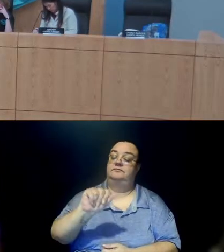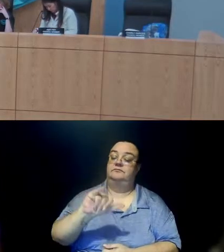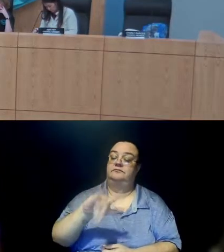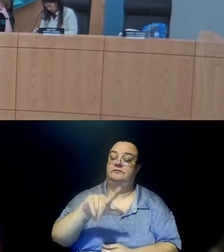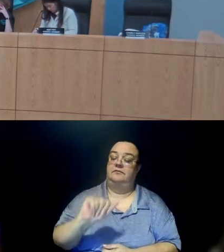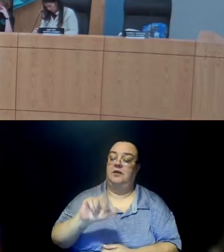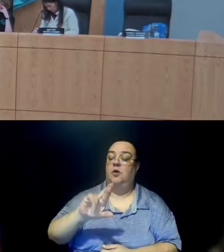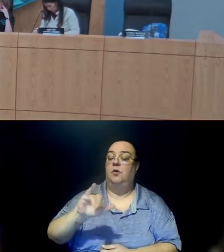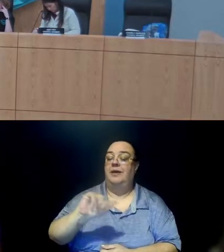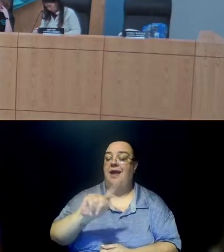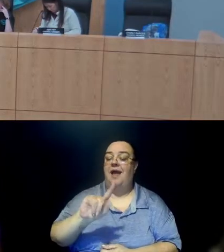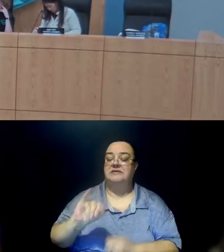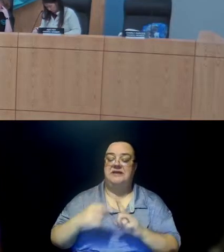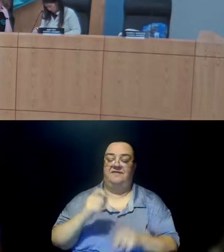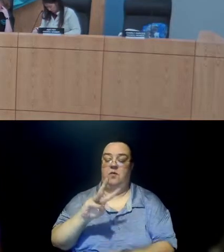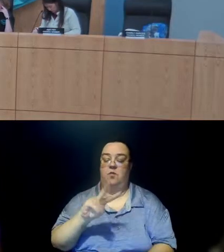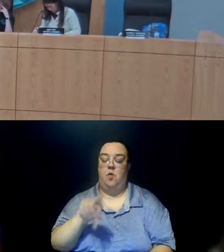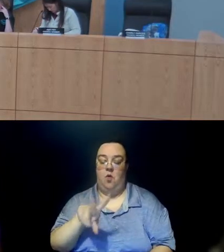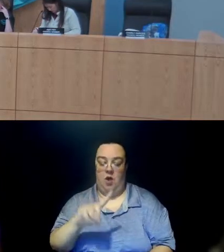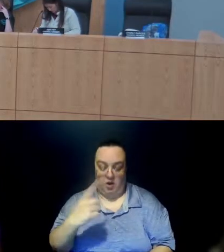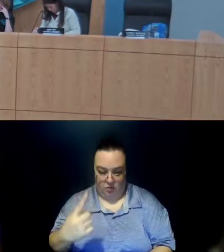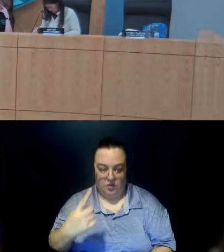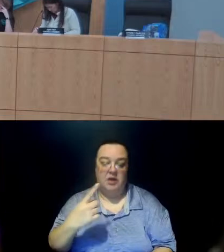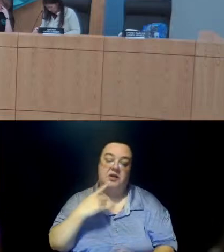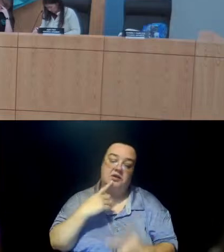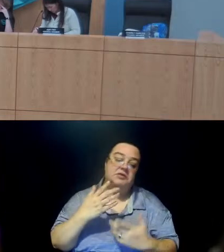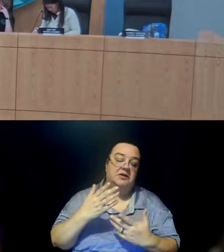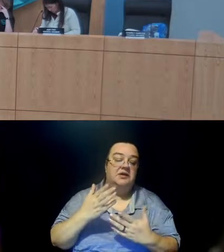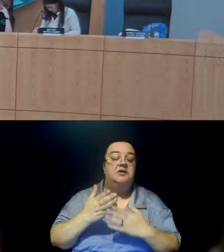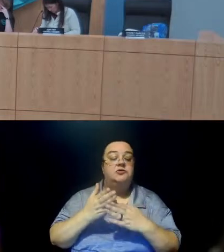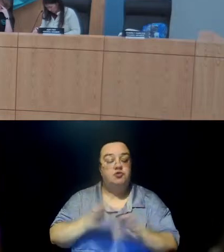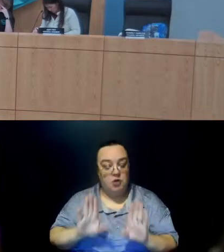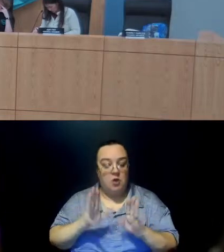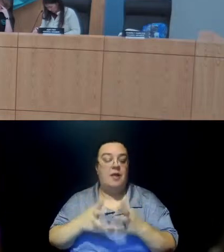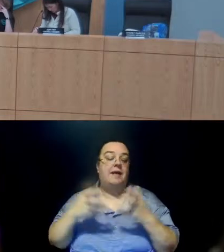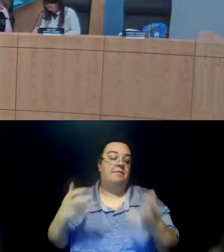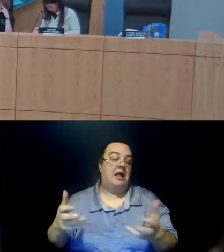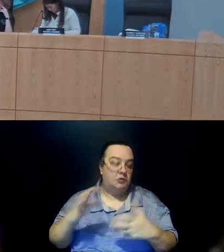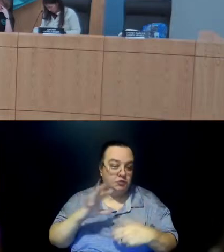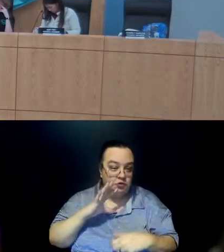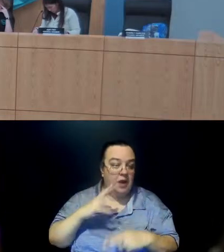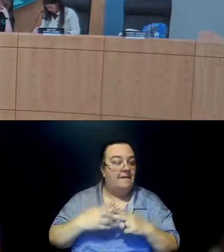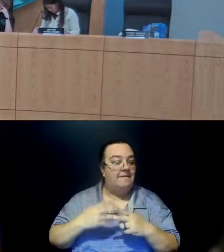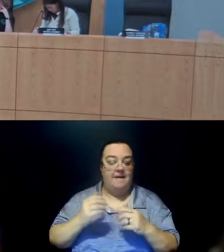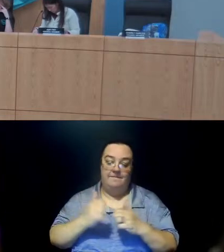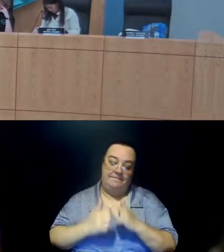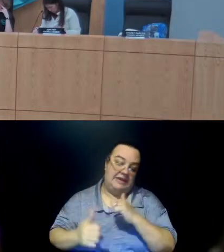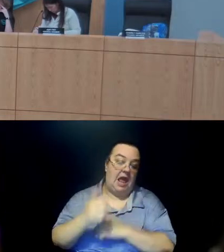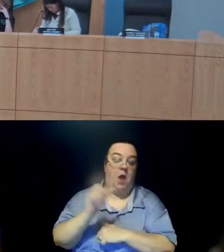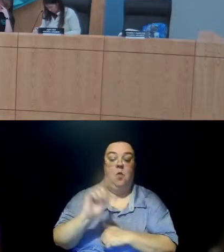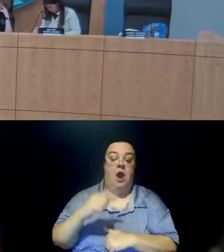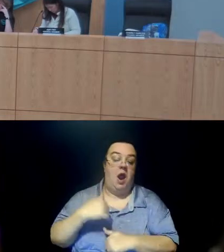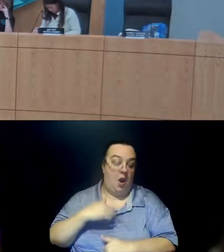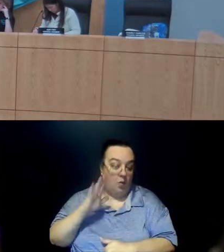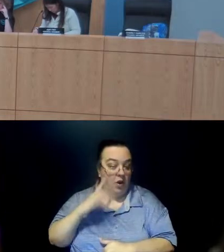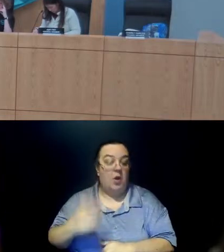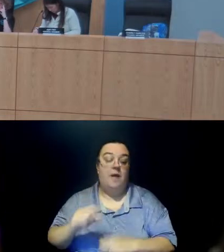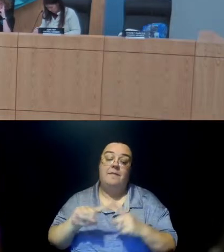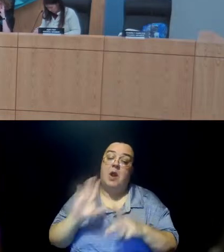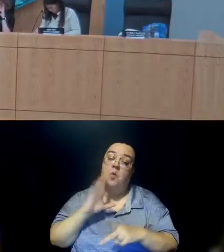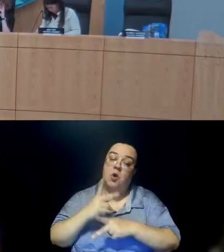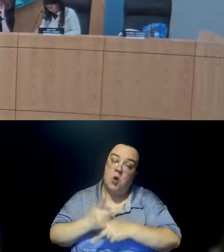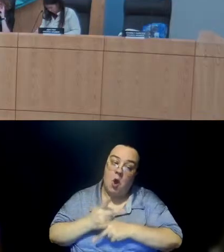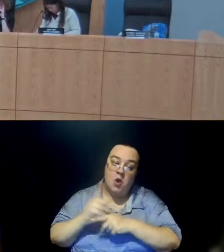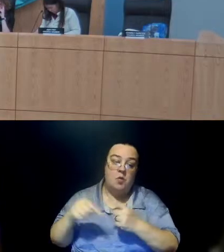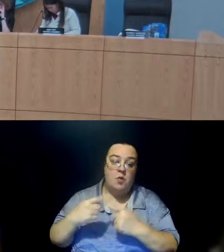1. In general, much has been spoken about, well beyond where I would go, but I would just caution when we're talking about